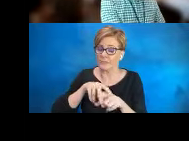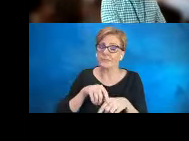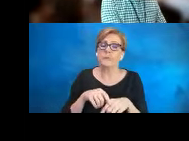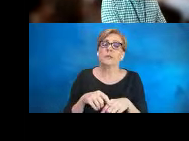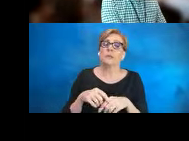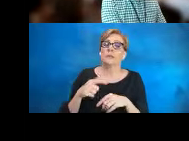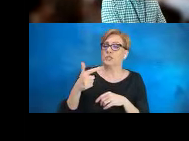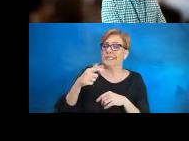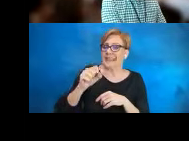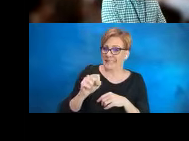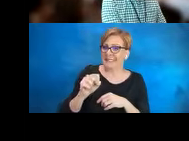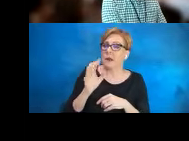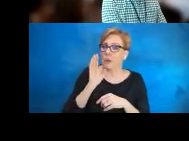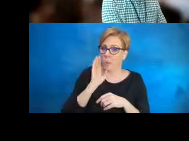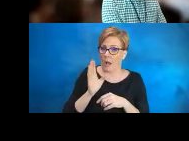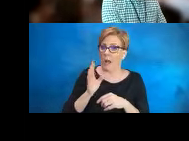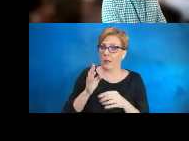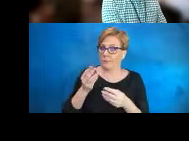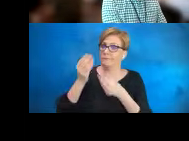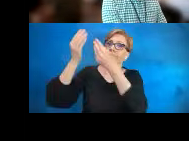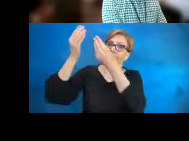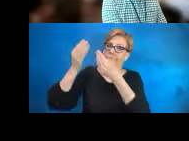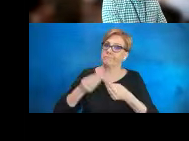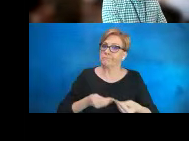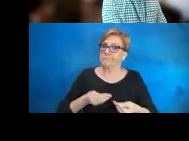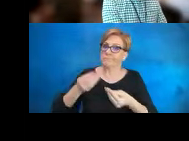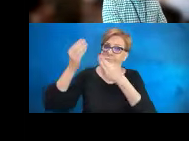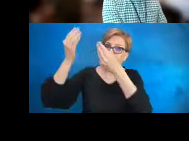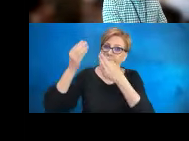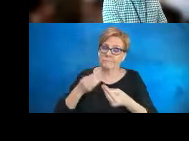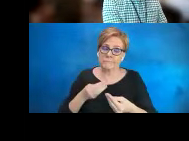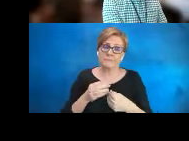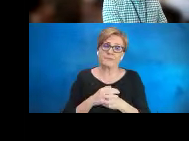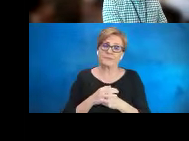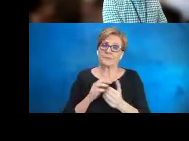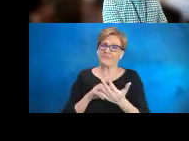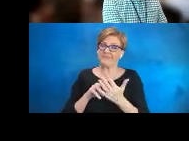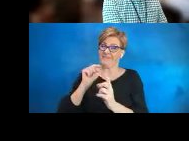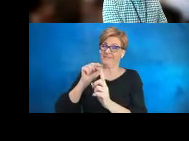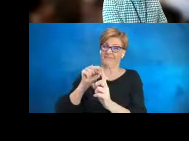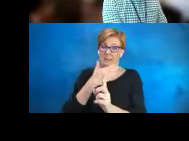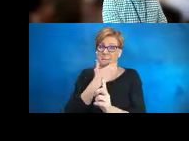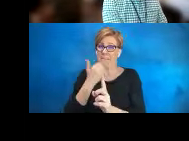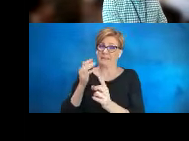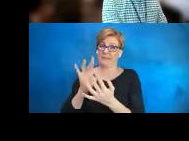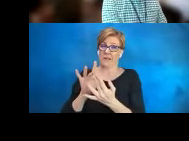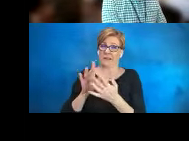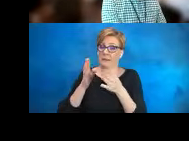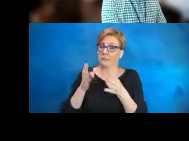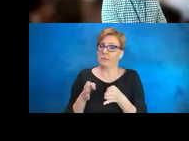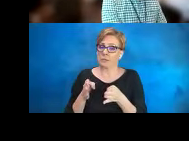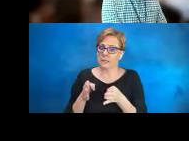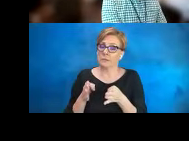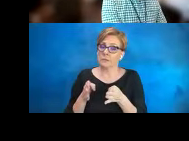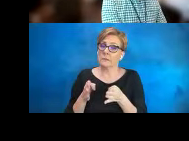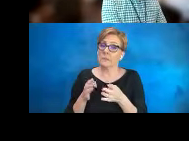up. So group supervisors are typically the sort of best place for a advocate to